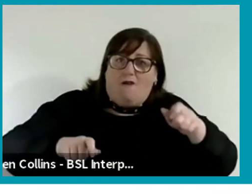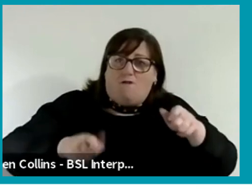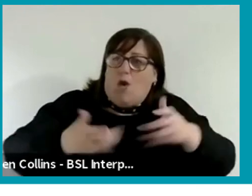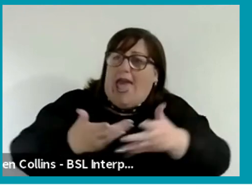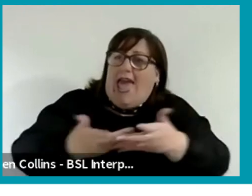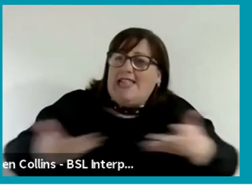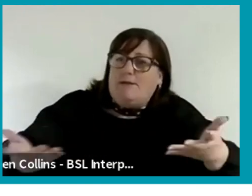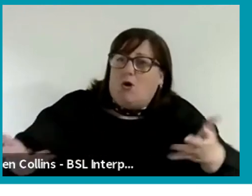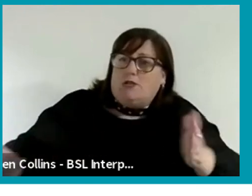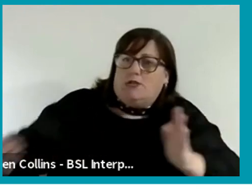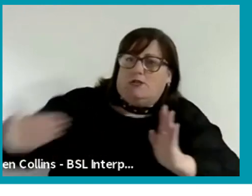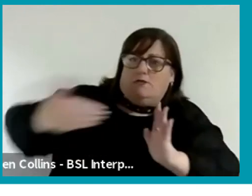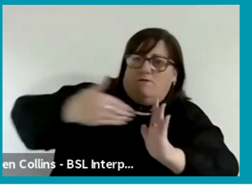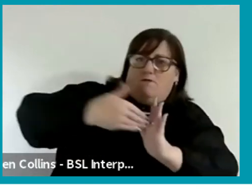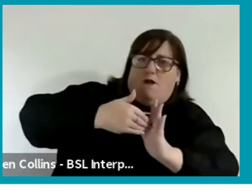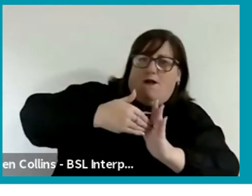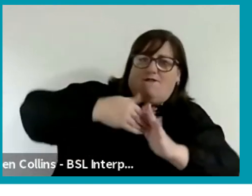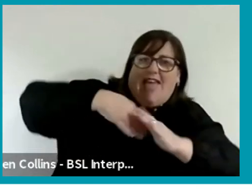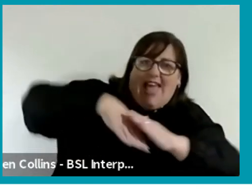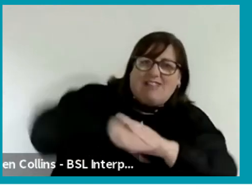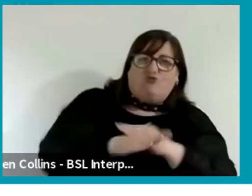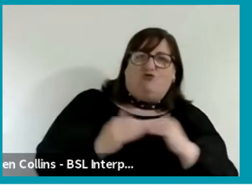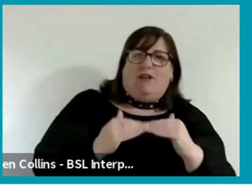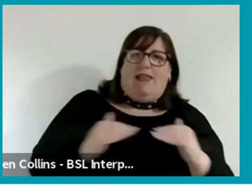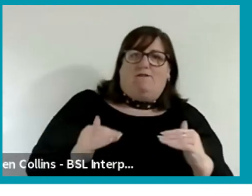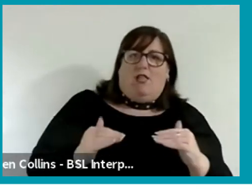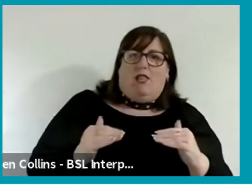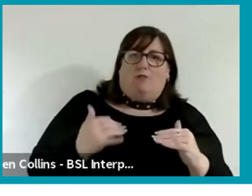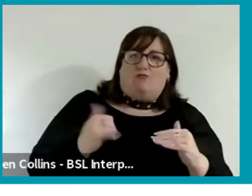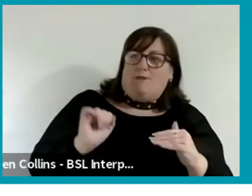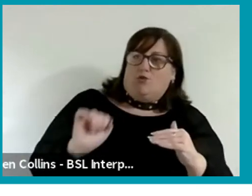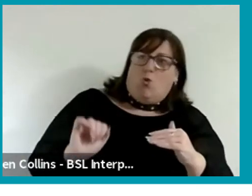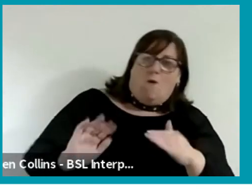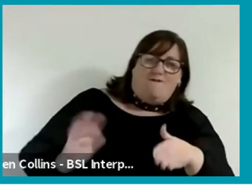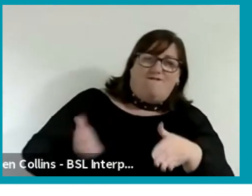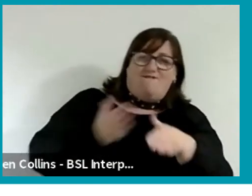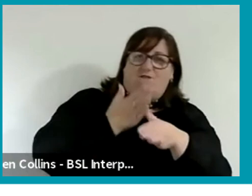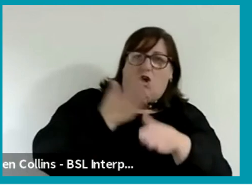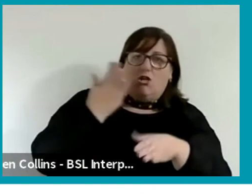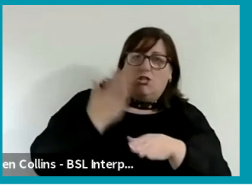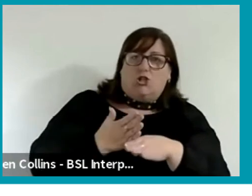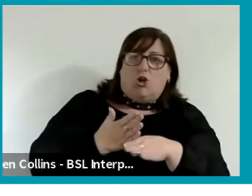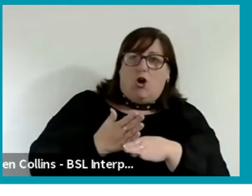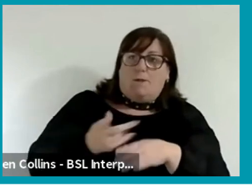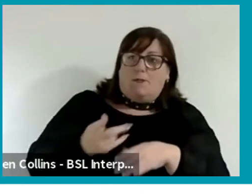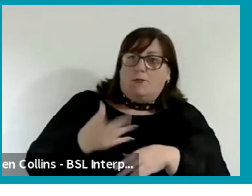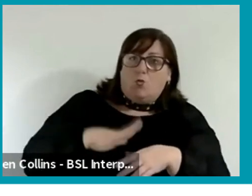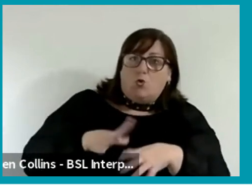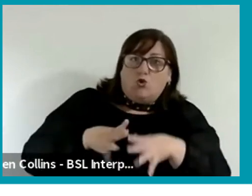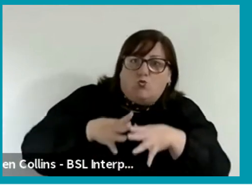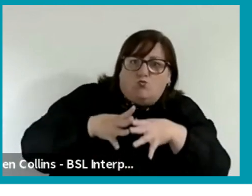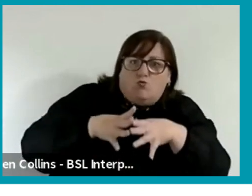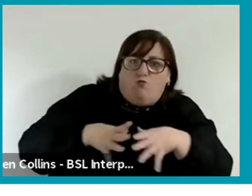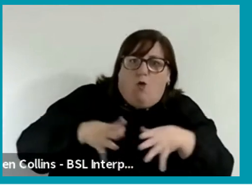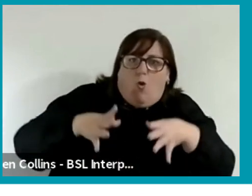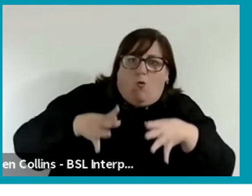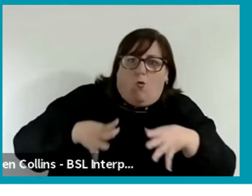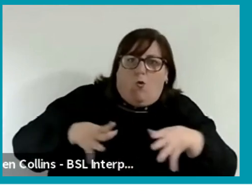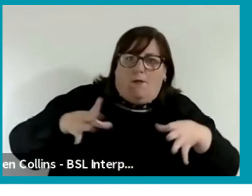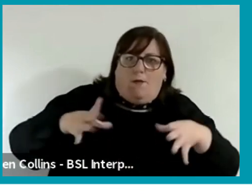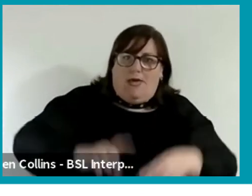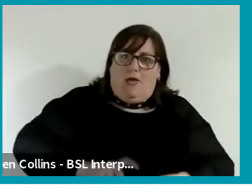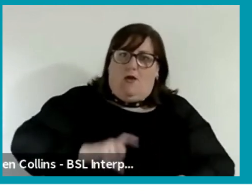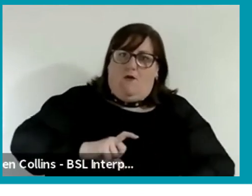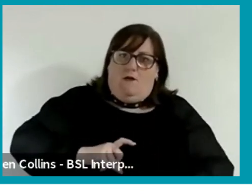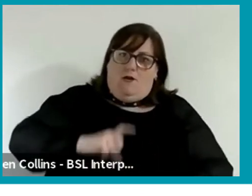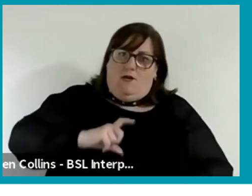want to learn, to grow, to build confidence and competence. OSTC is the right place to be,